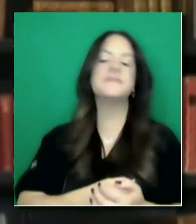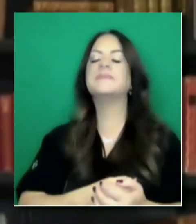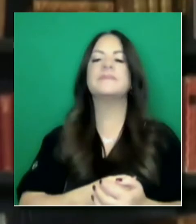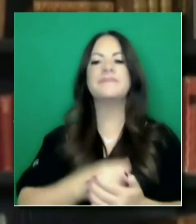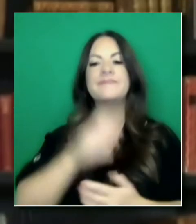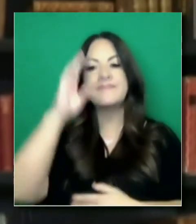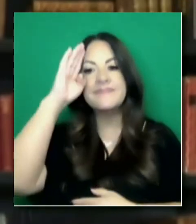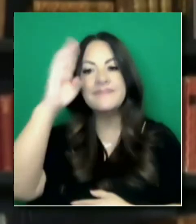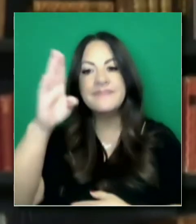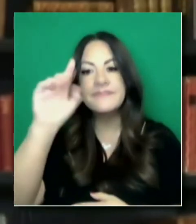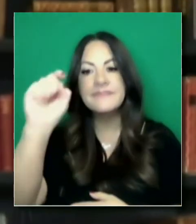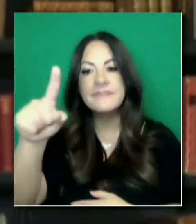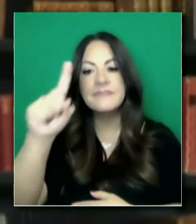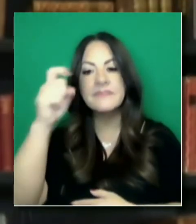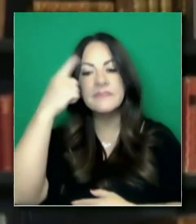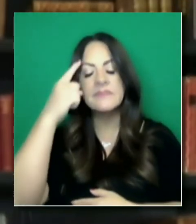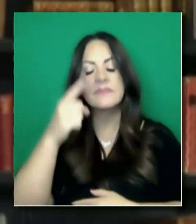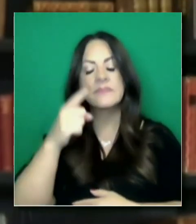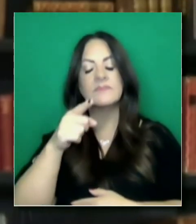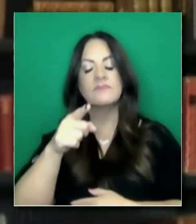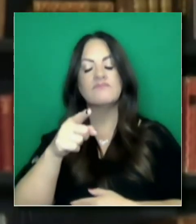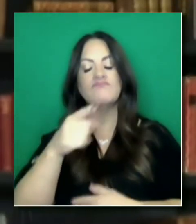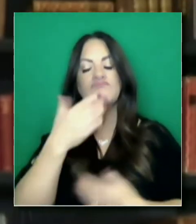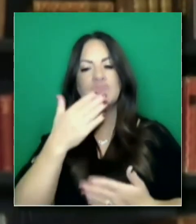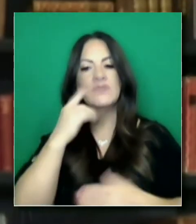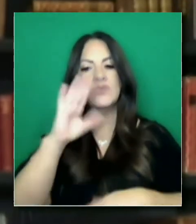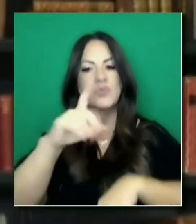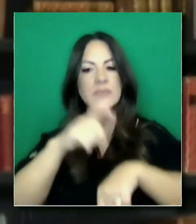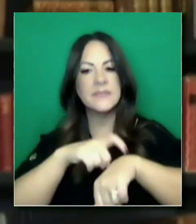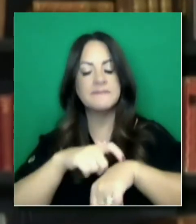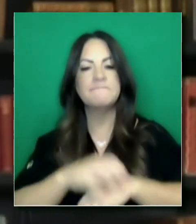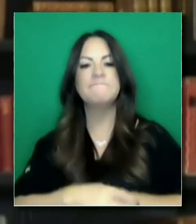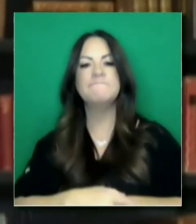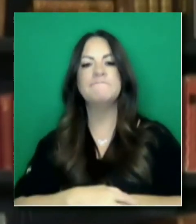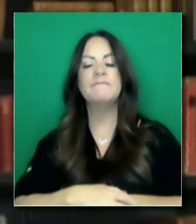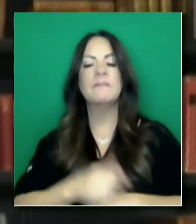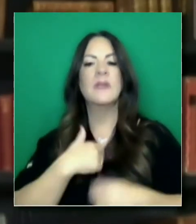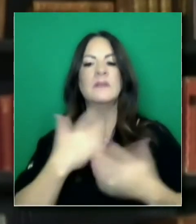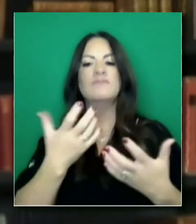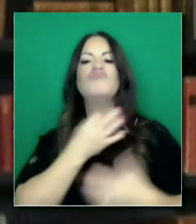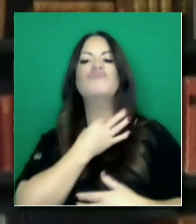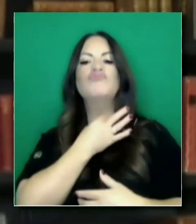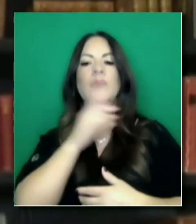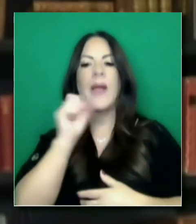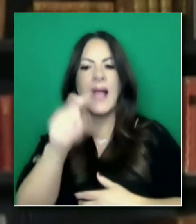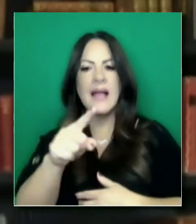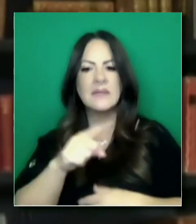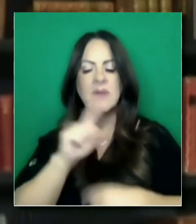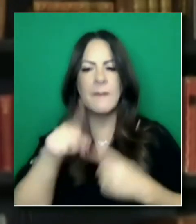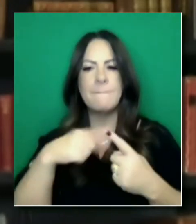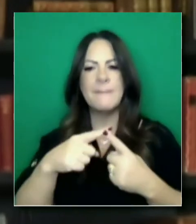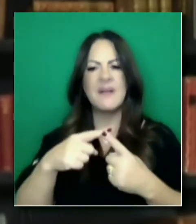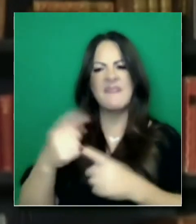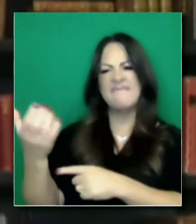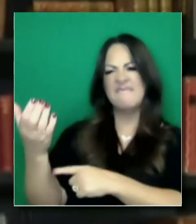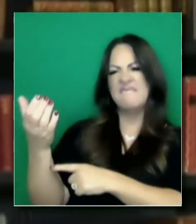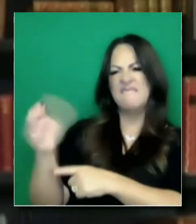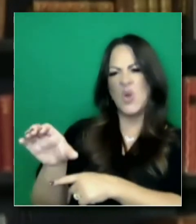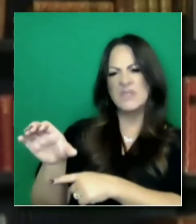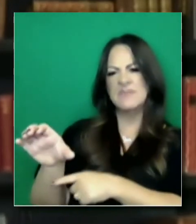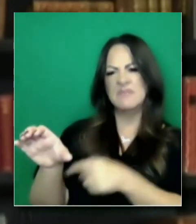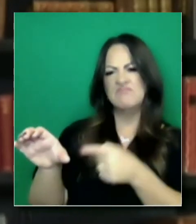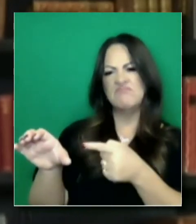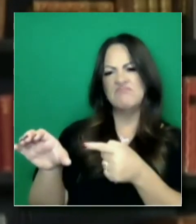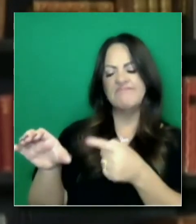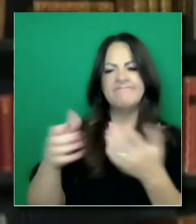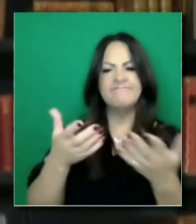Hi, Governor. Thanks so much for taking the time. I wanted to ask a little bit about enforcement, as we've